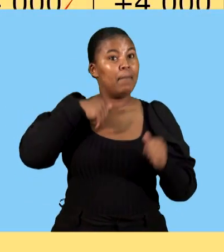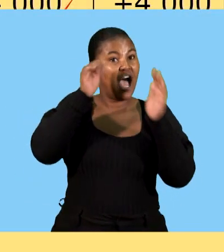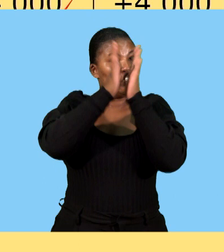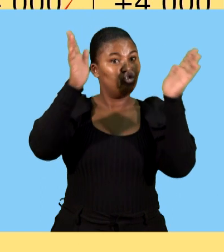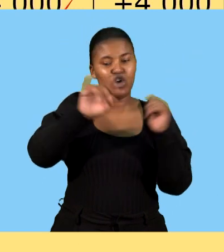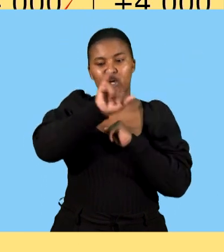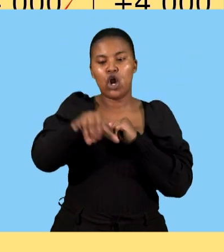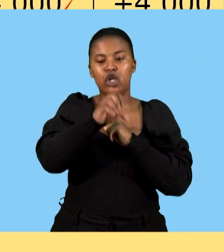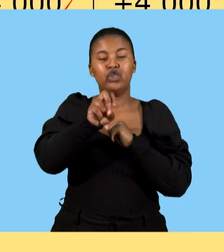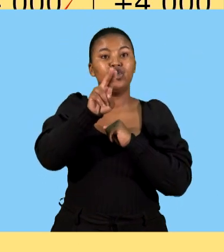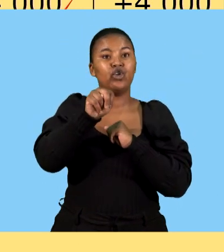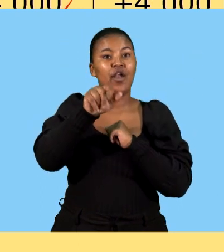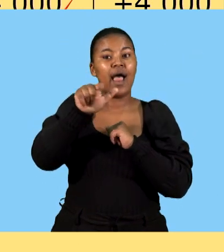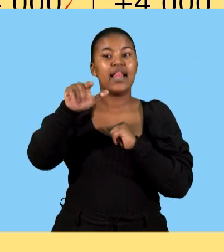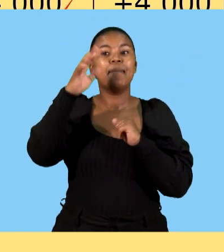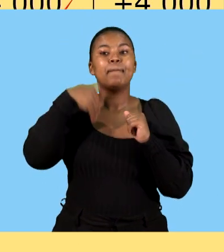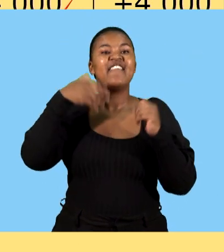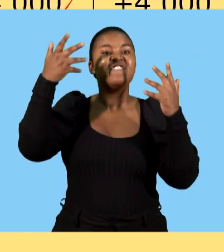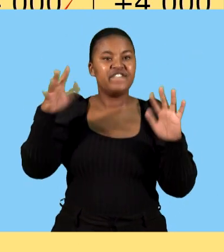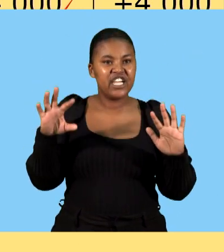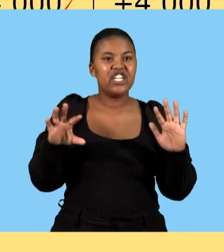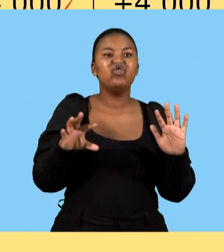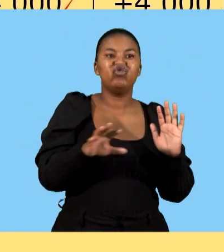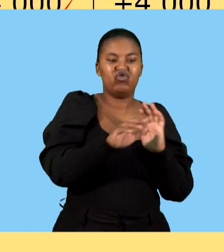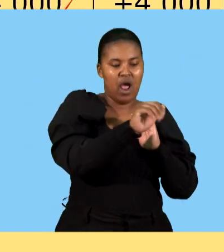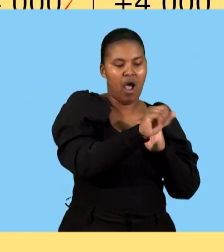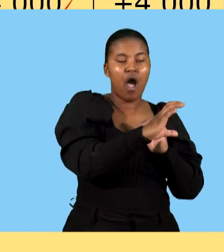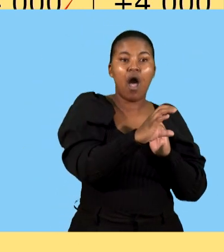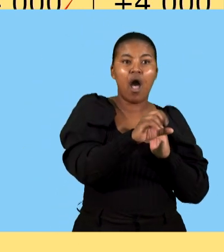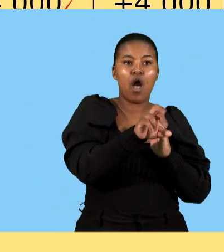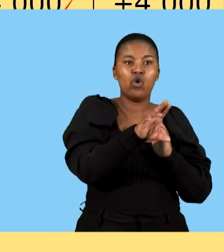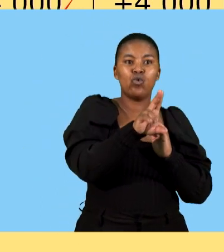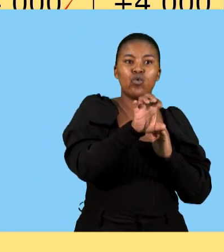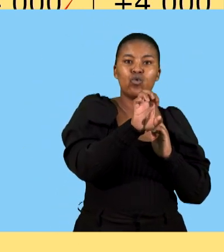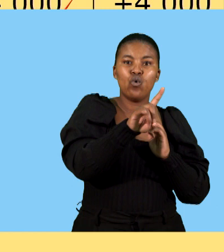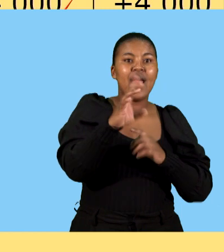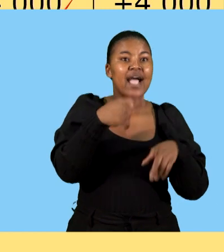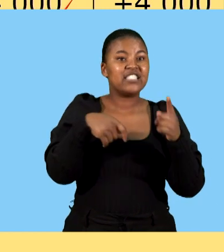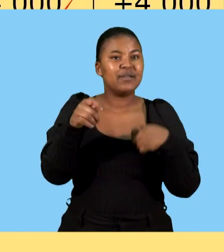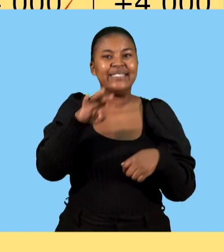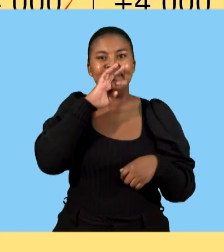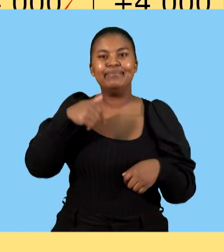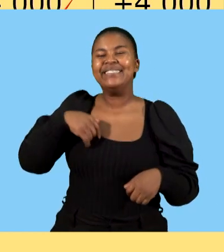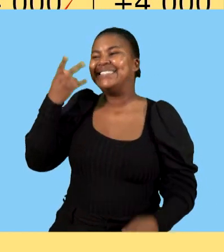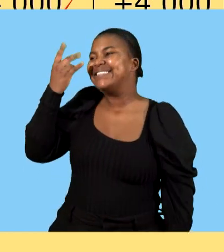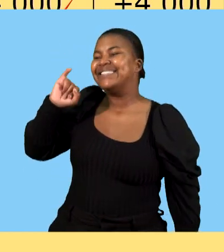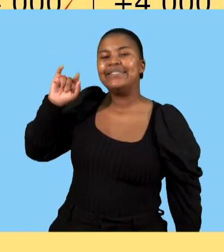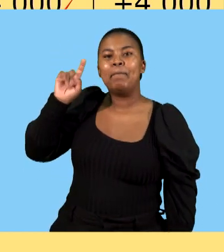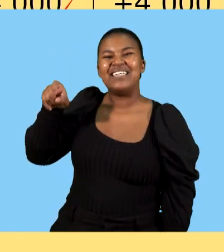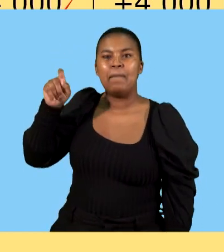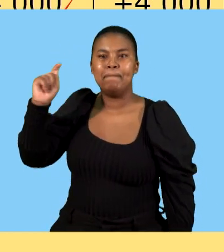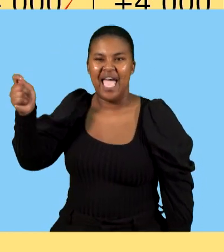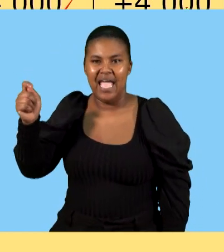credited accrued expense. And accrued expense, remember, I am owing. And once I am owing, I consider it